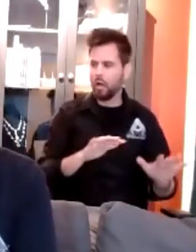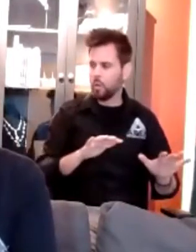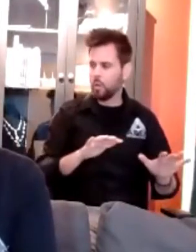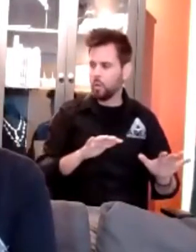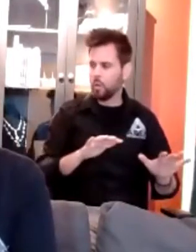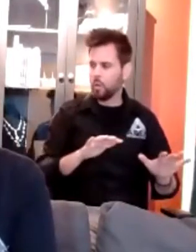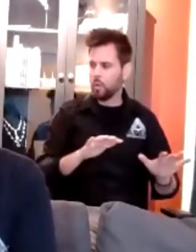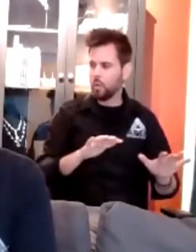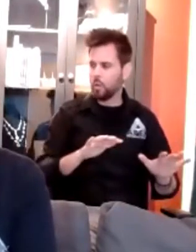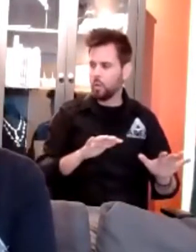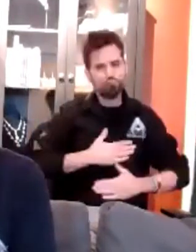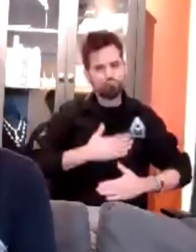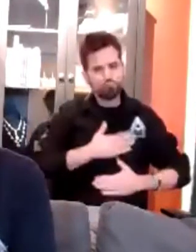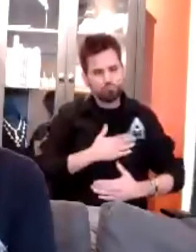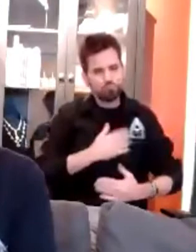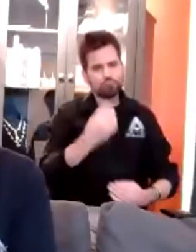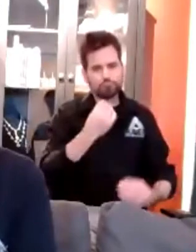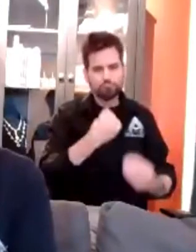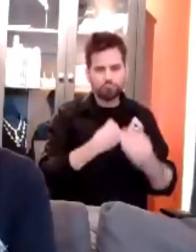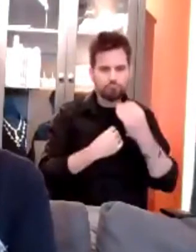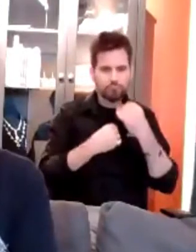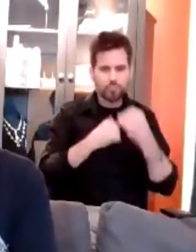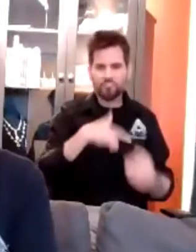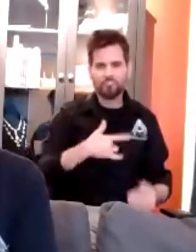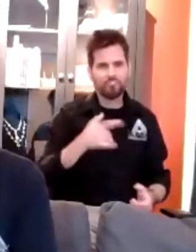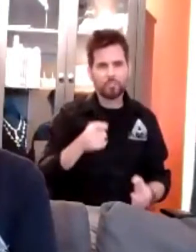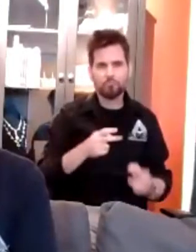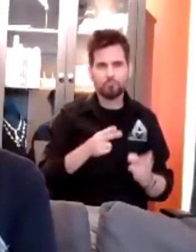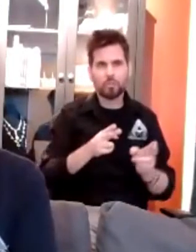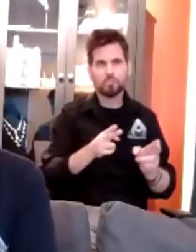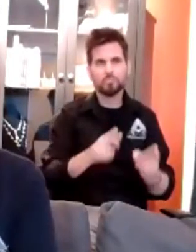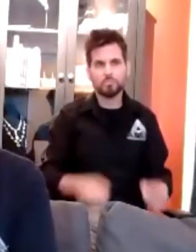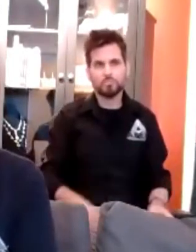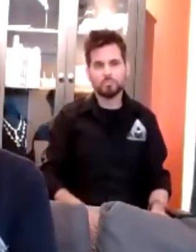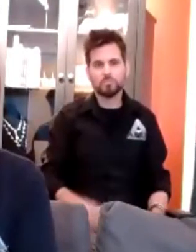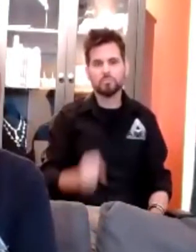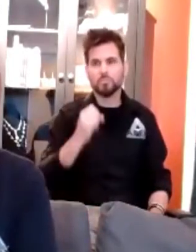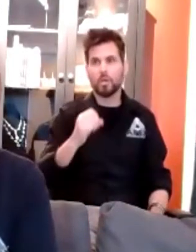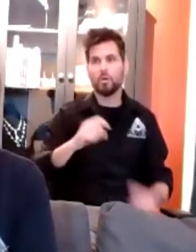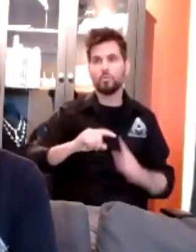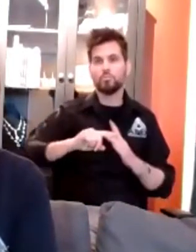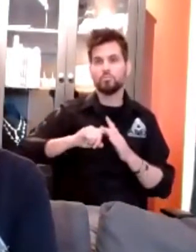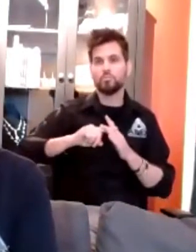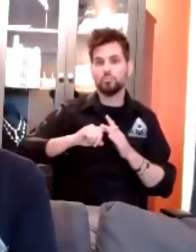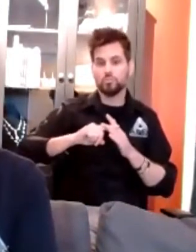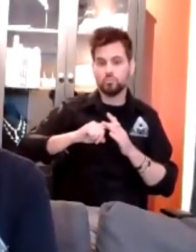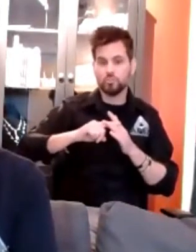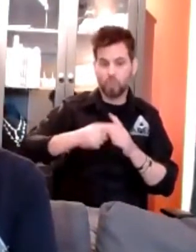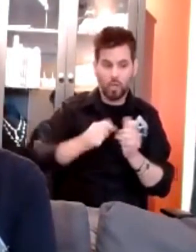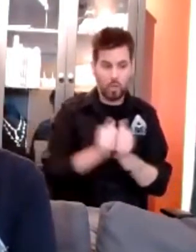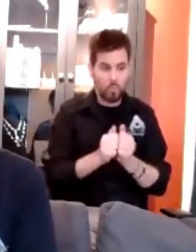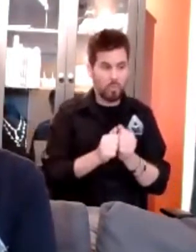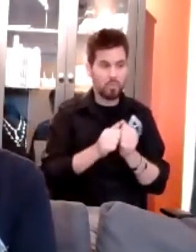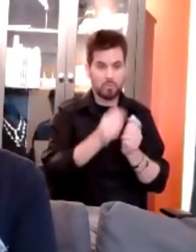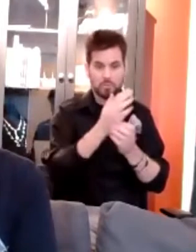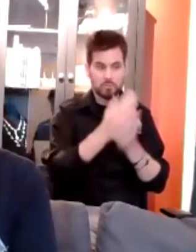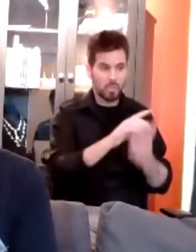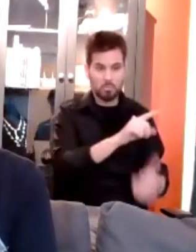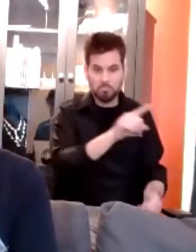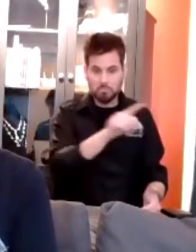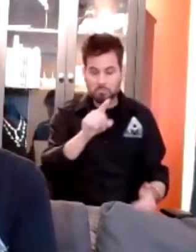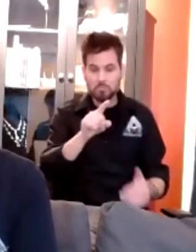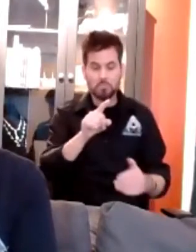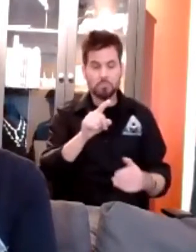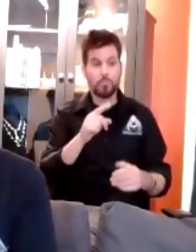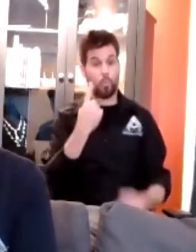enjoy his food a little bit and not feel rushed. So we started doing it with the others, and Sarge was particularly difficult